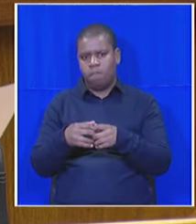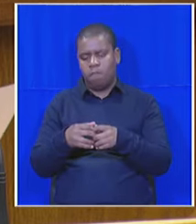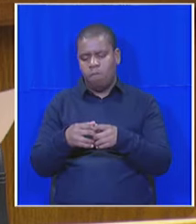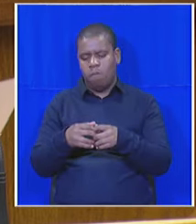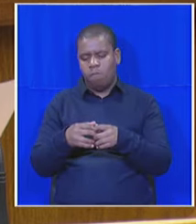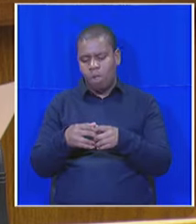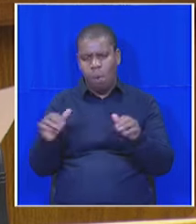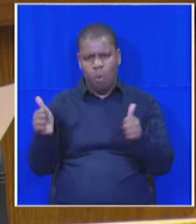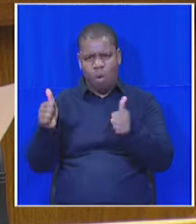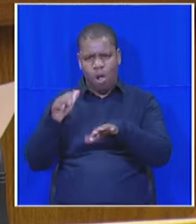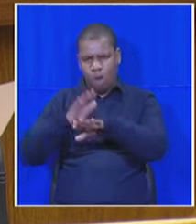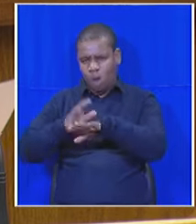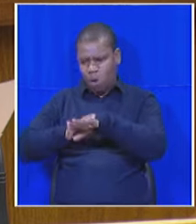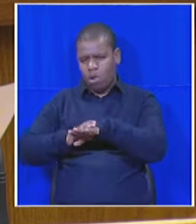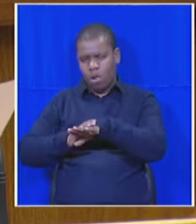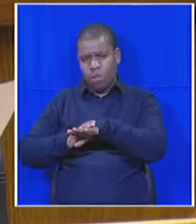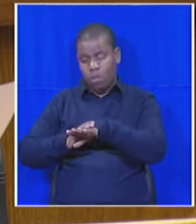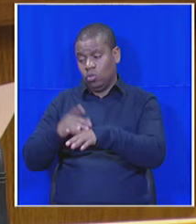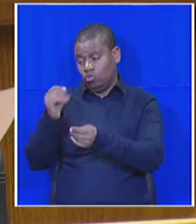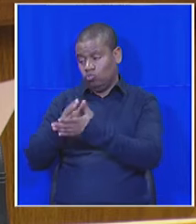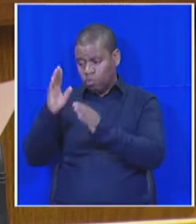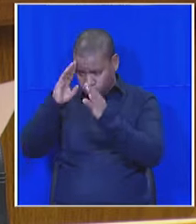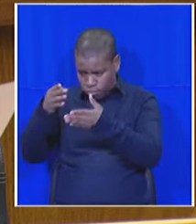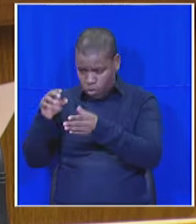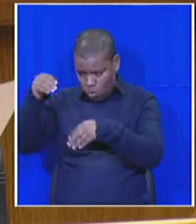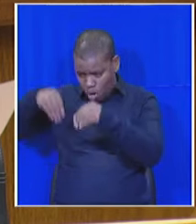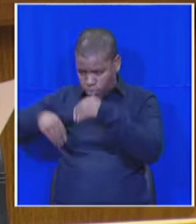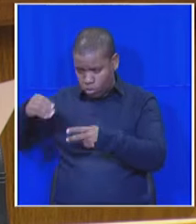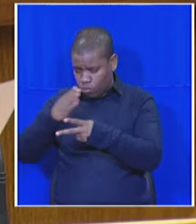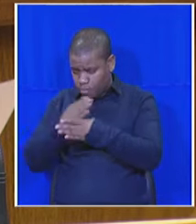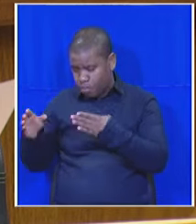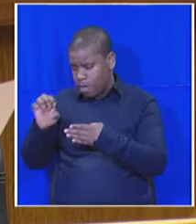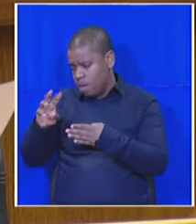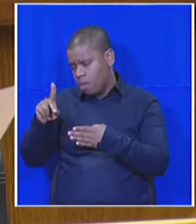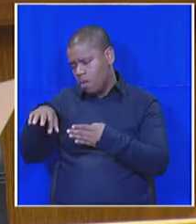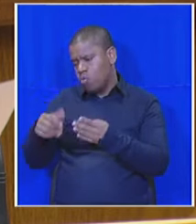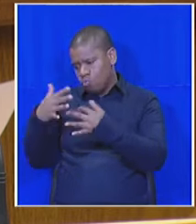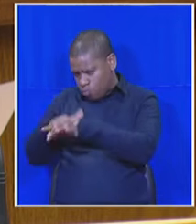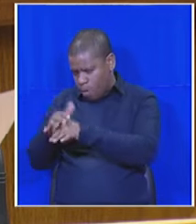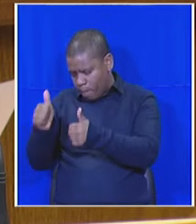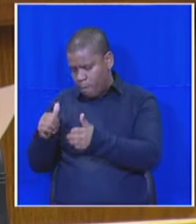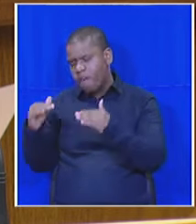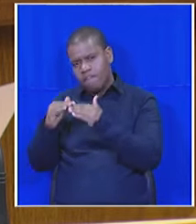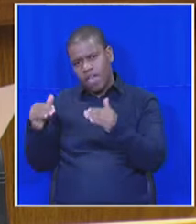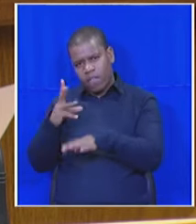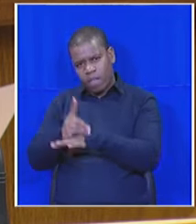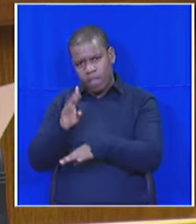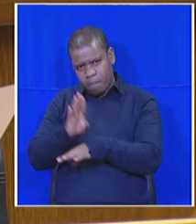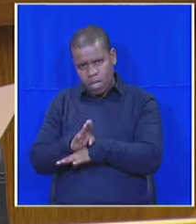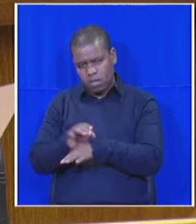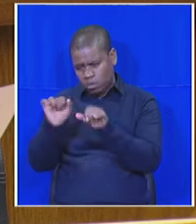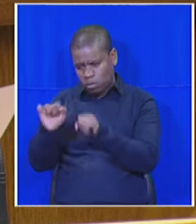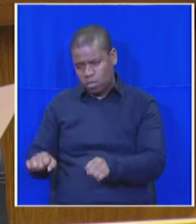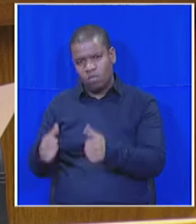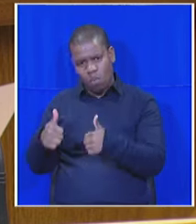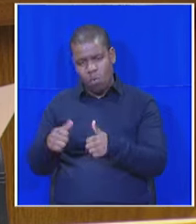and nepotism in the allocation of EPWP work opportunities using a fair database system, a system through which the